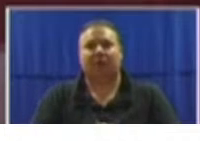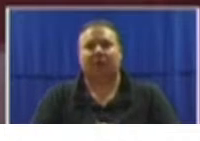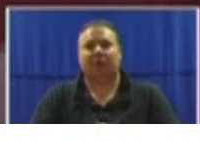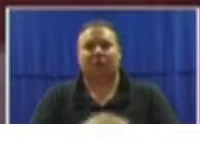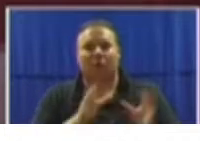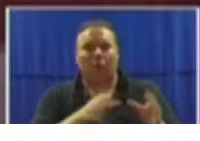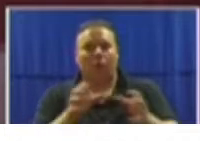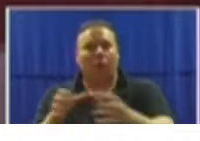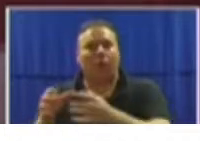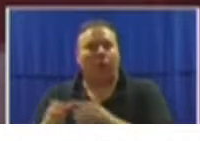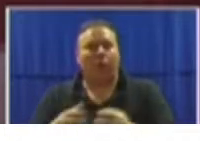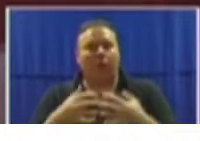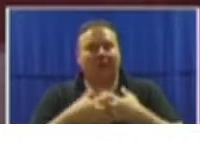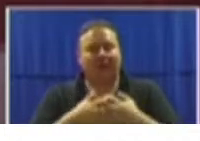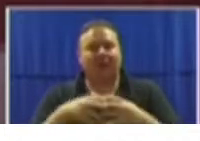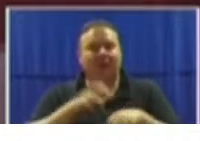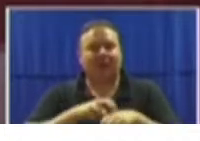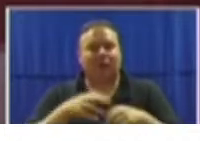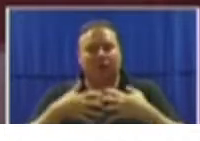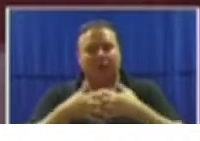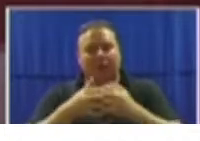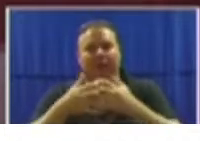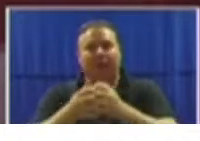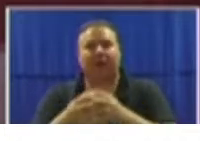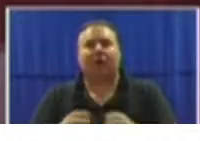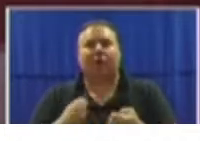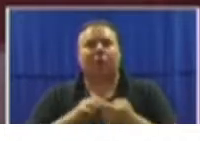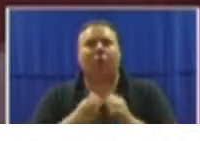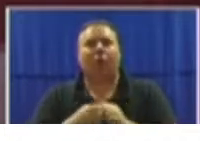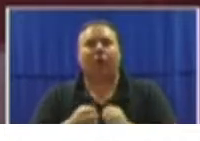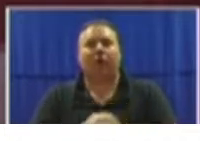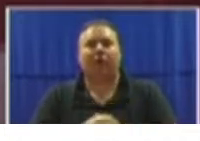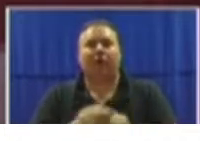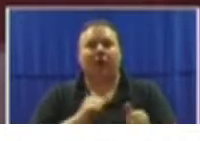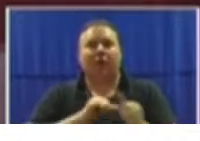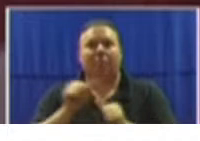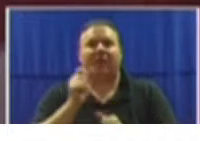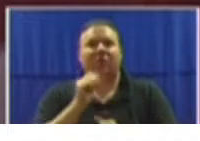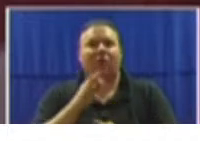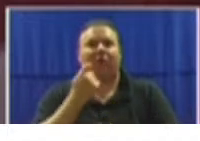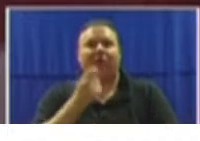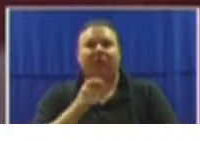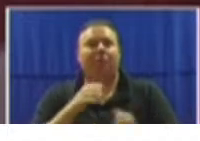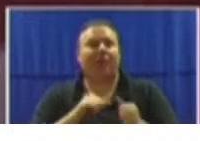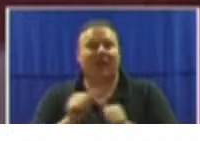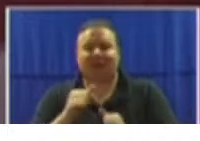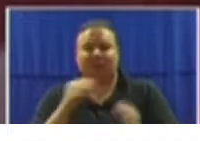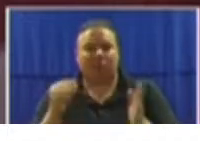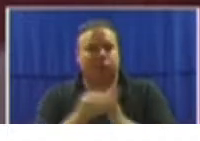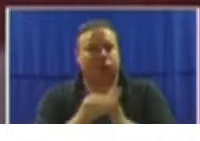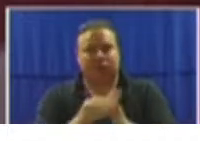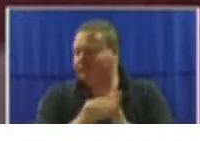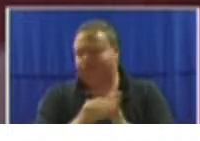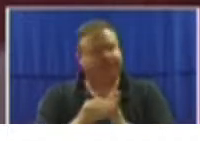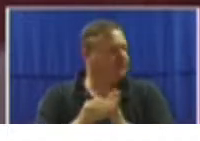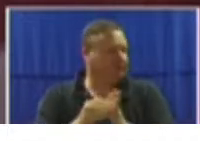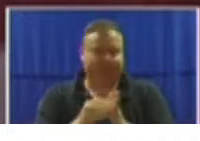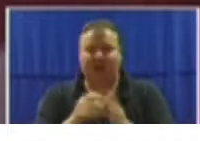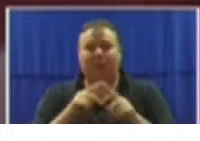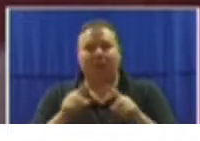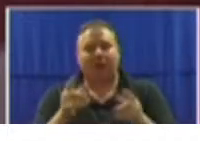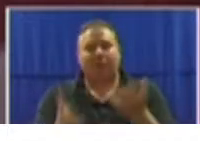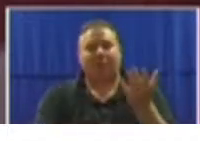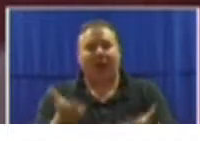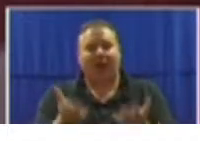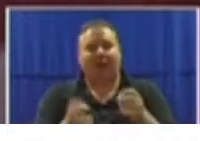to be struck within cabinet. The problem is that the best of the best is not necessarily appointed, but the balance needs to be there for